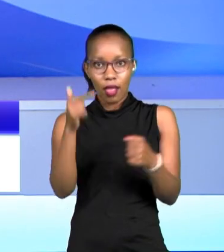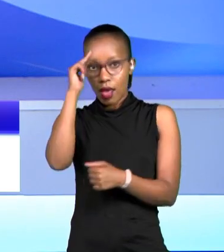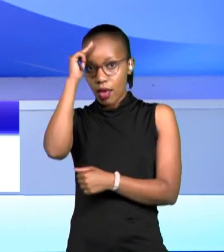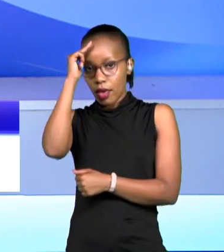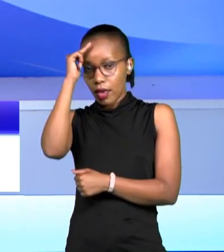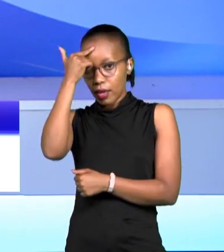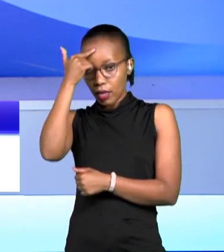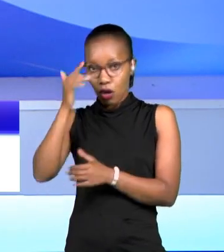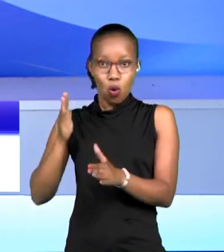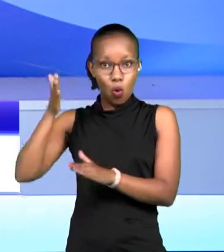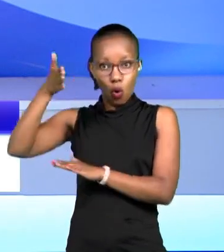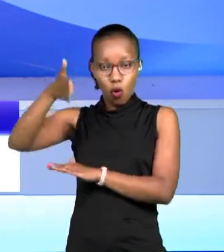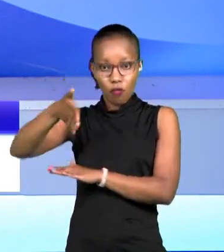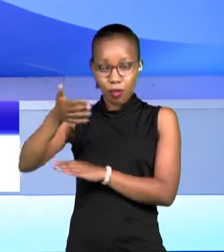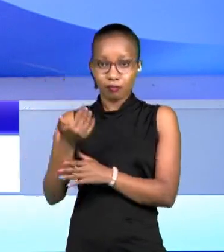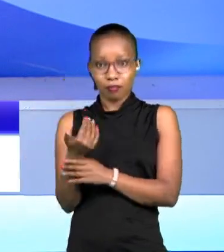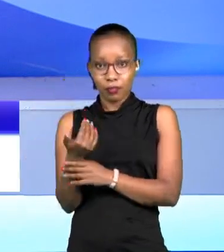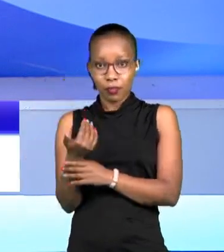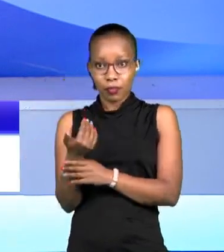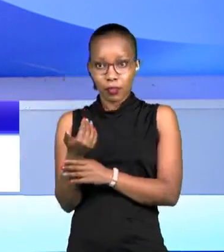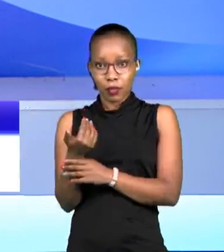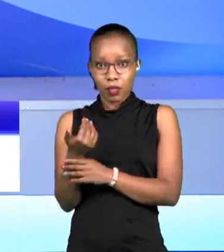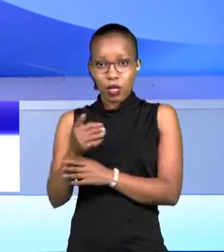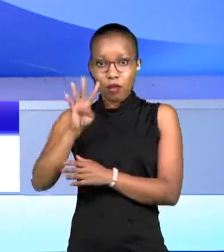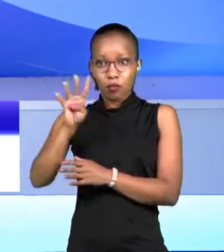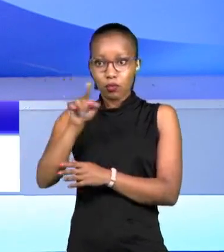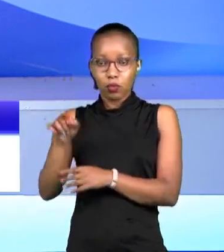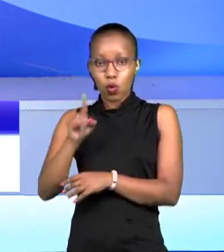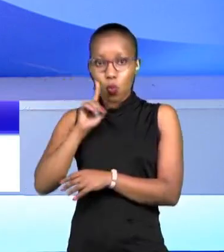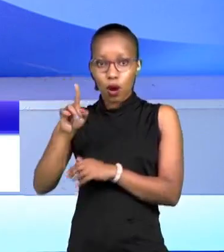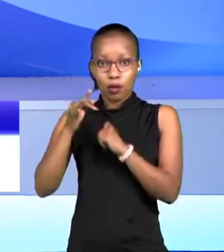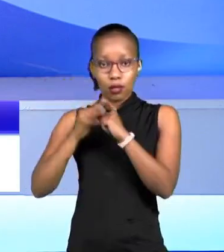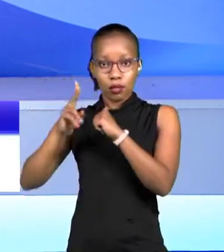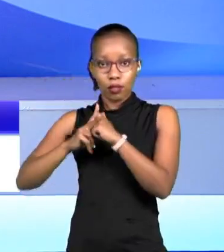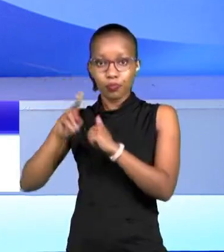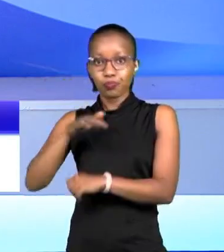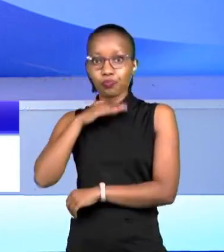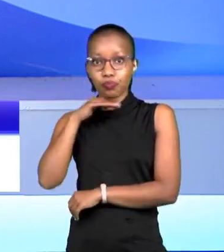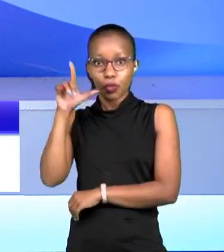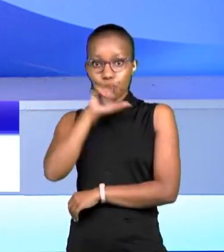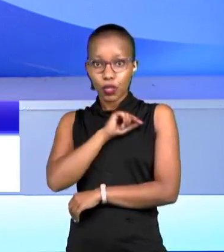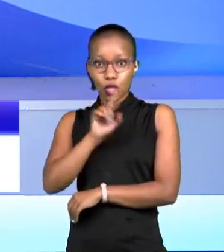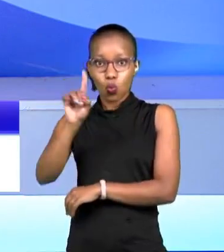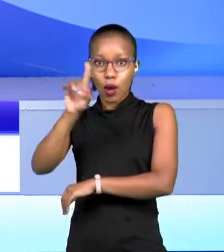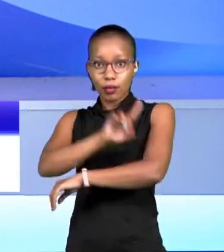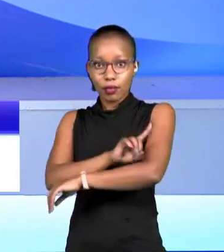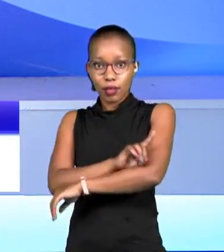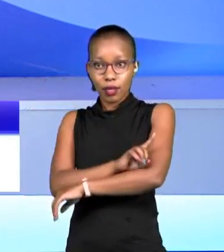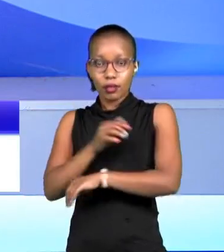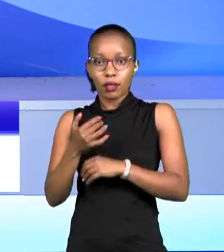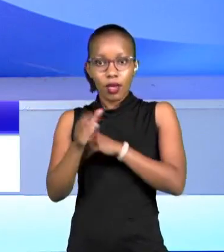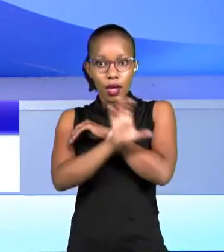India has crossed yet another grim milestone with a record of 4,187 deaths in a single day, even as the